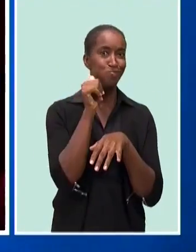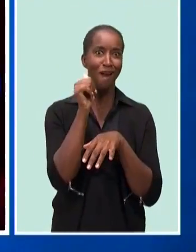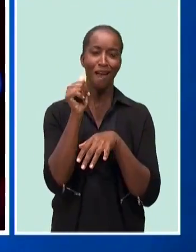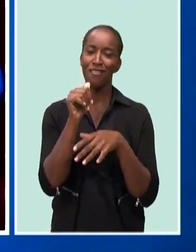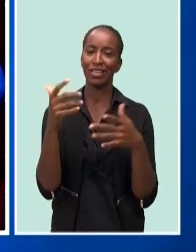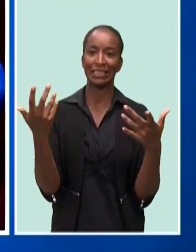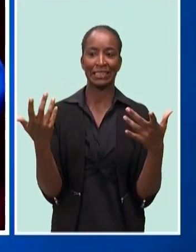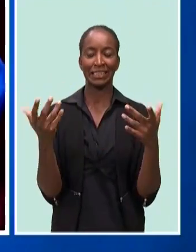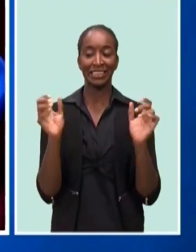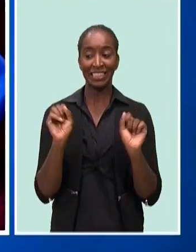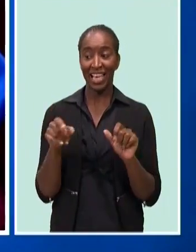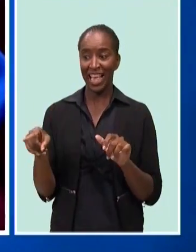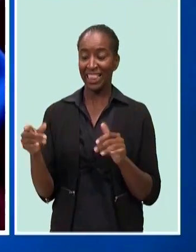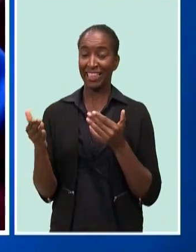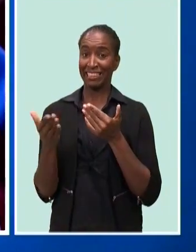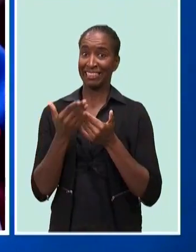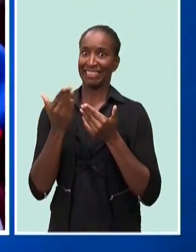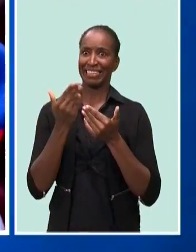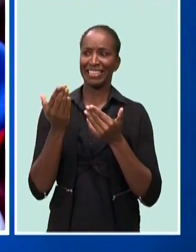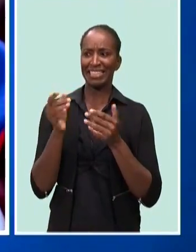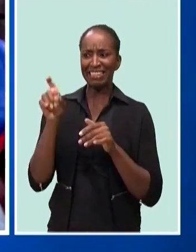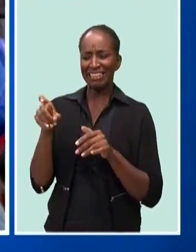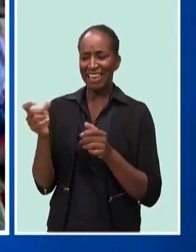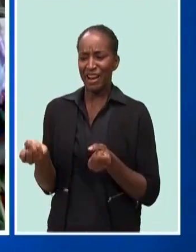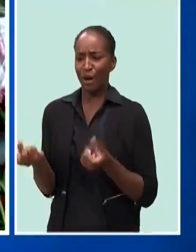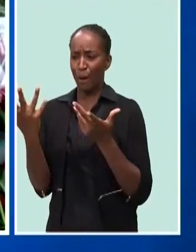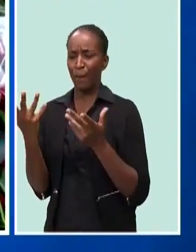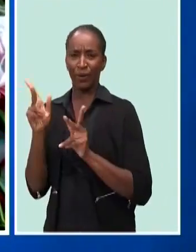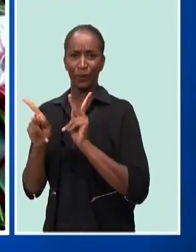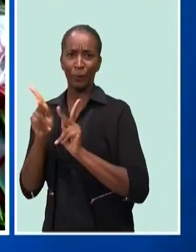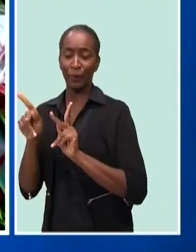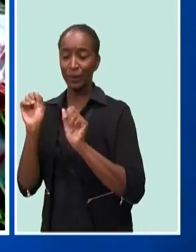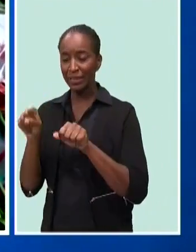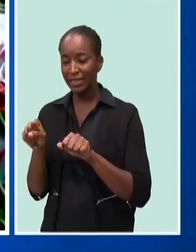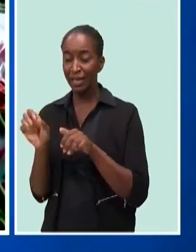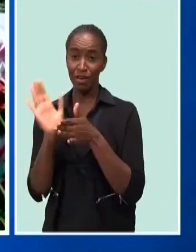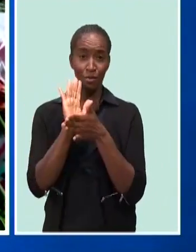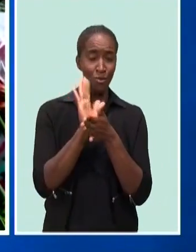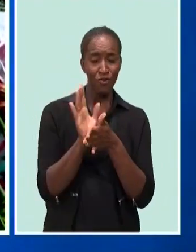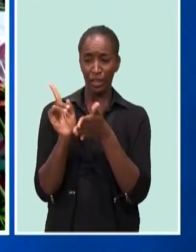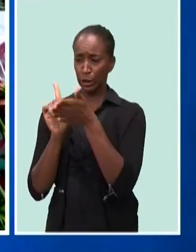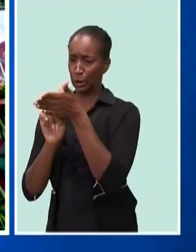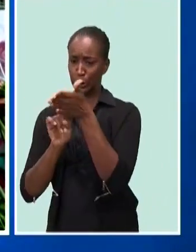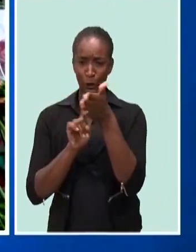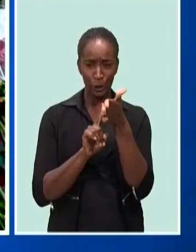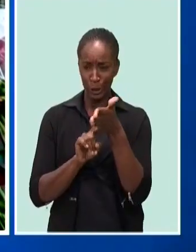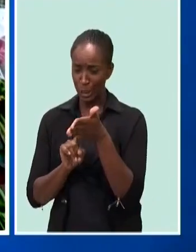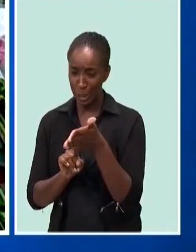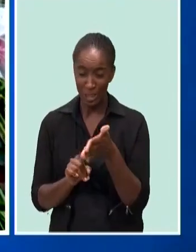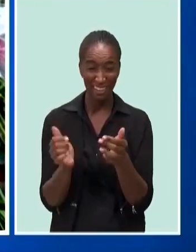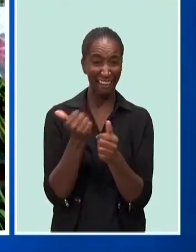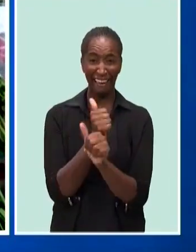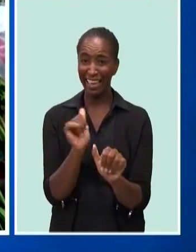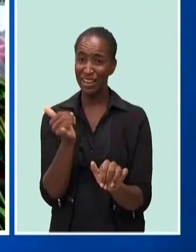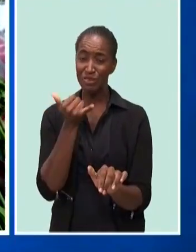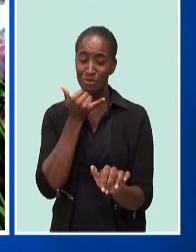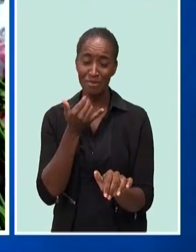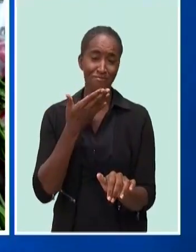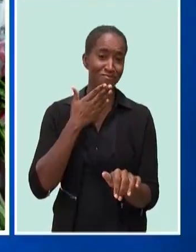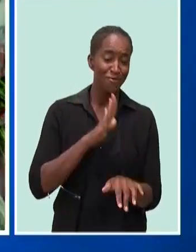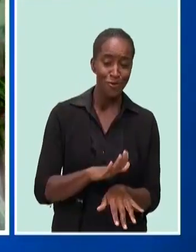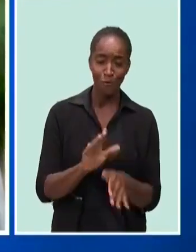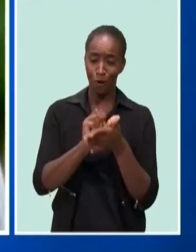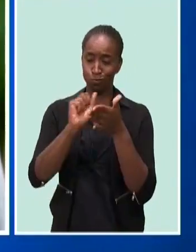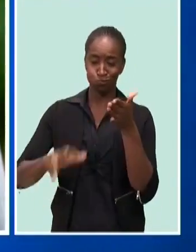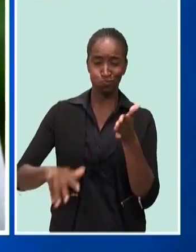excuse Facebook. It's just the nature of the platform that they've built. I think another question to ask, though, in terms of preemptive measures, Facebook could be doing a lot more probably